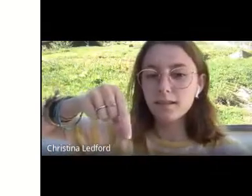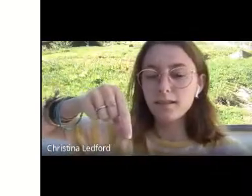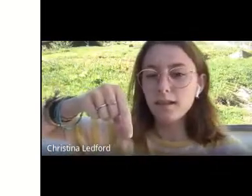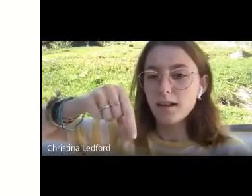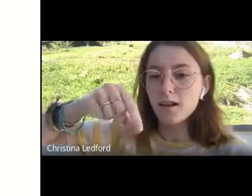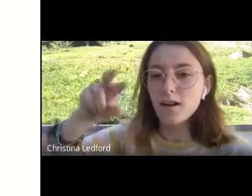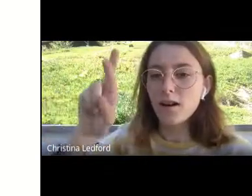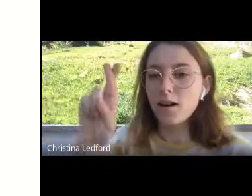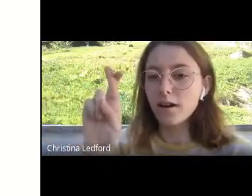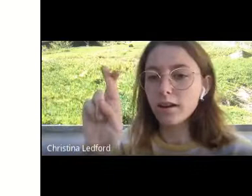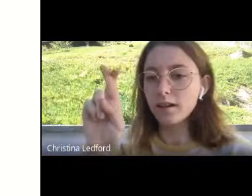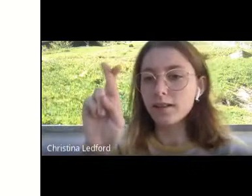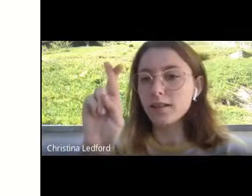that.